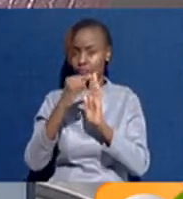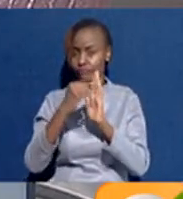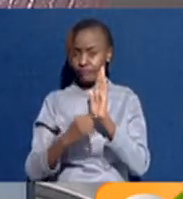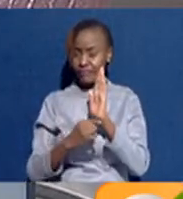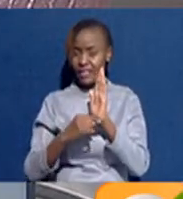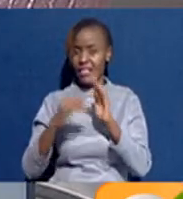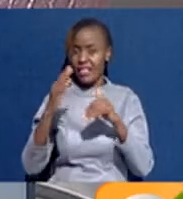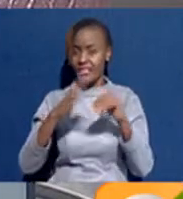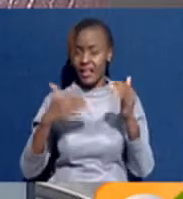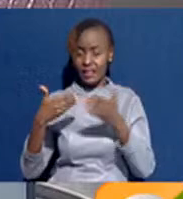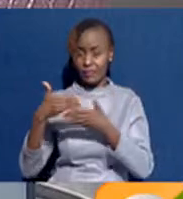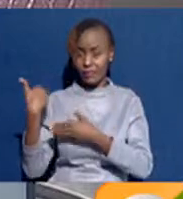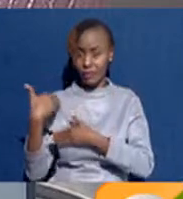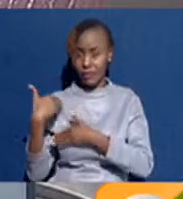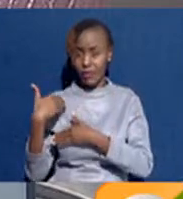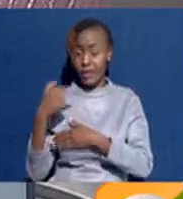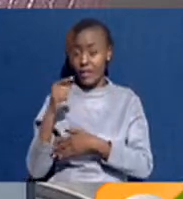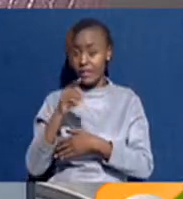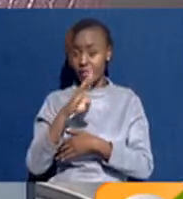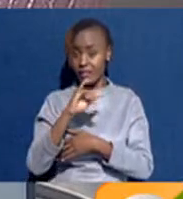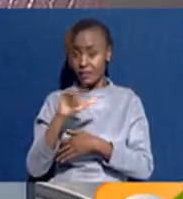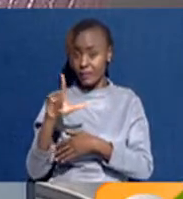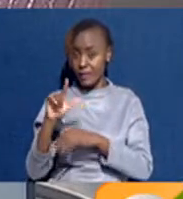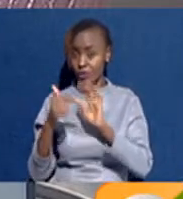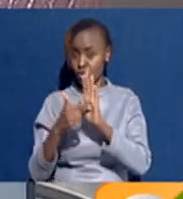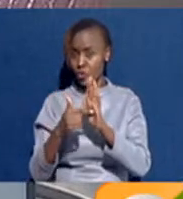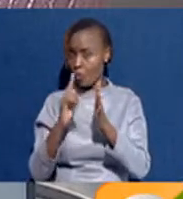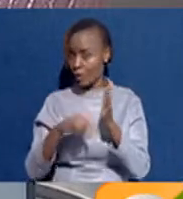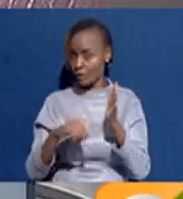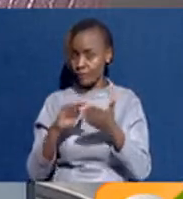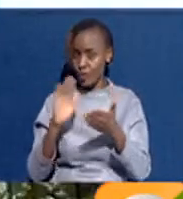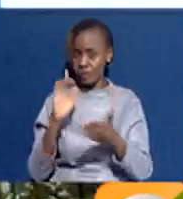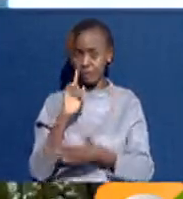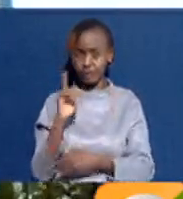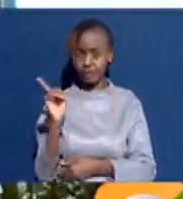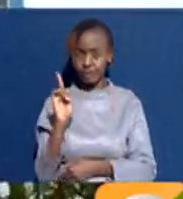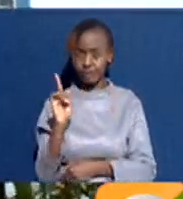one. Ayub Abdikadir has more details of the bill's proposals.